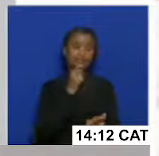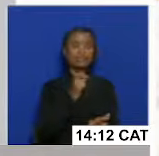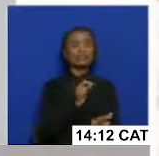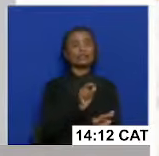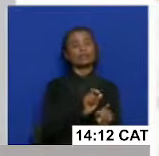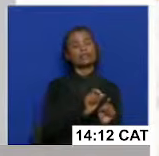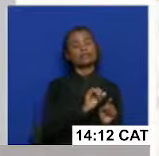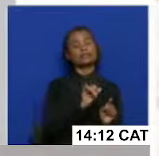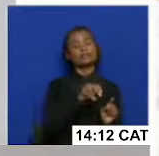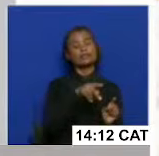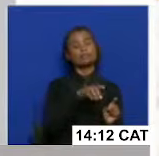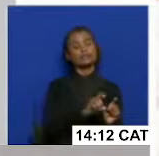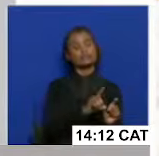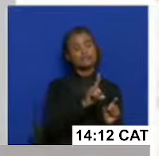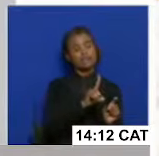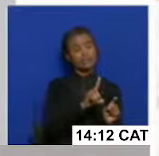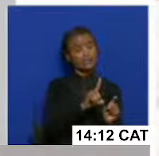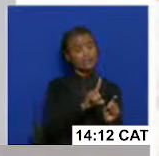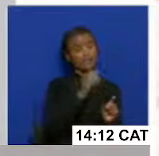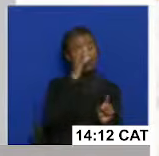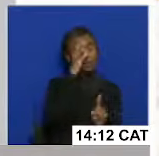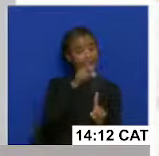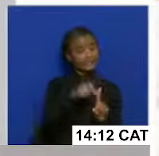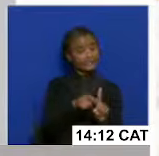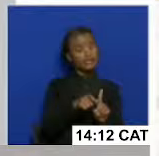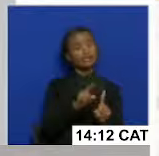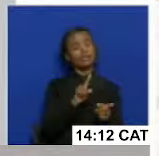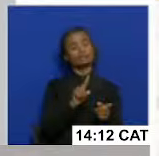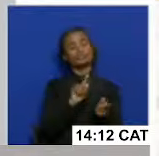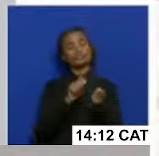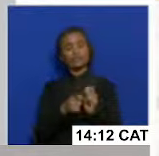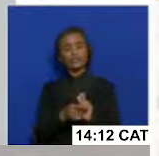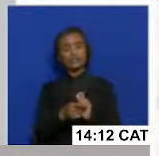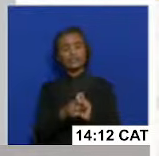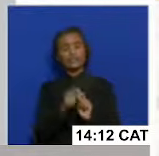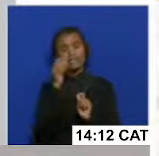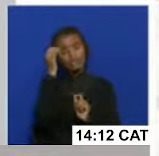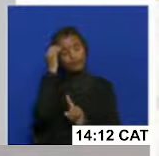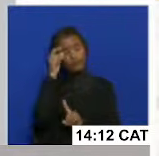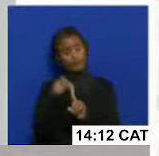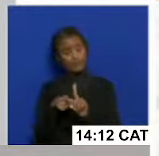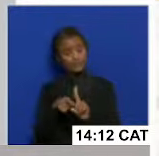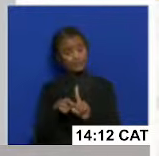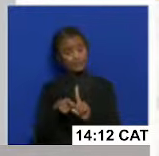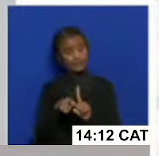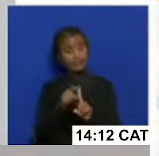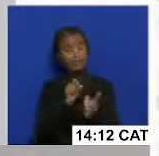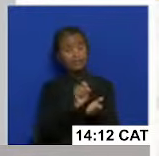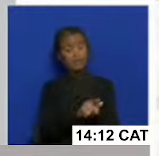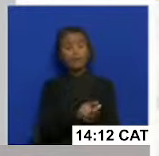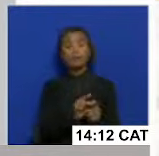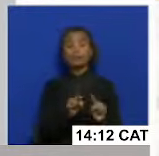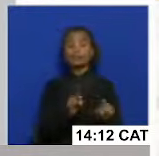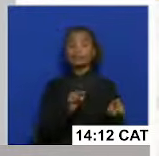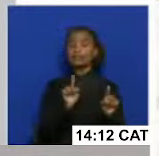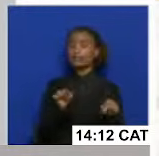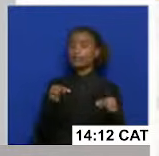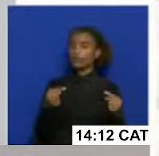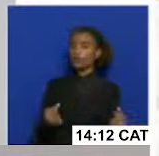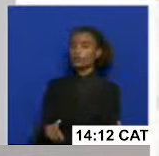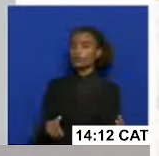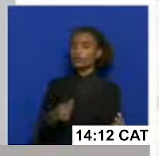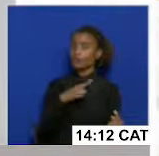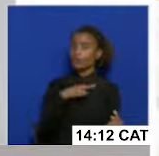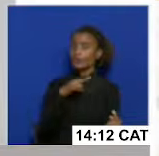is replying to say, no, I can't, because in fact I was acting outside of my area. And you can say that you got the Yes.